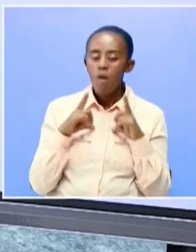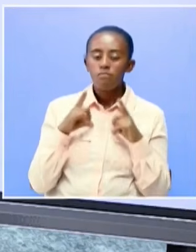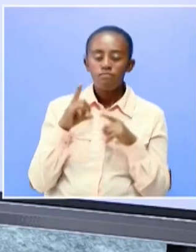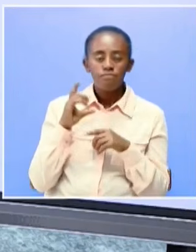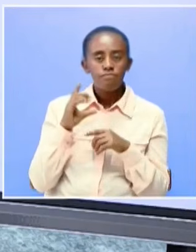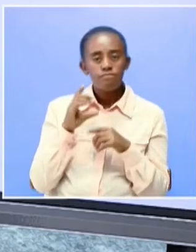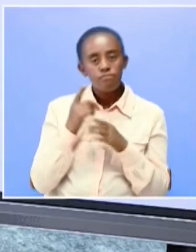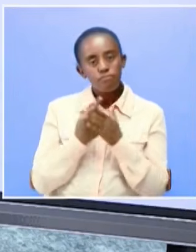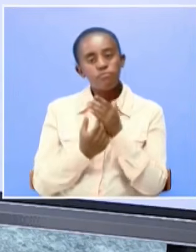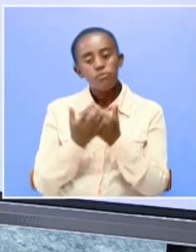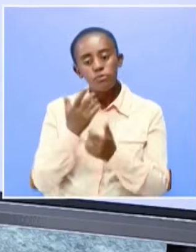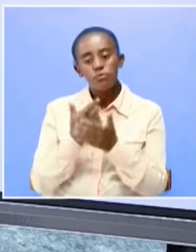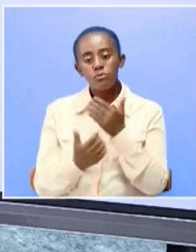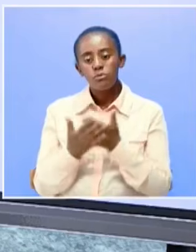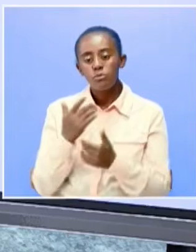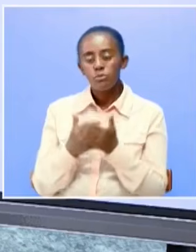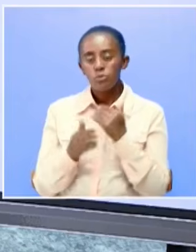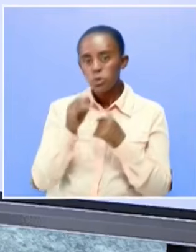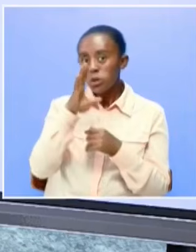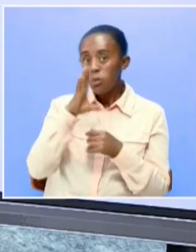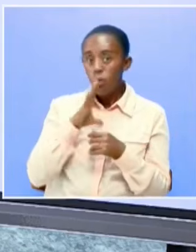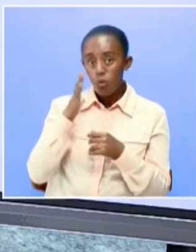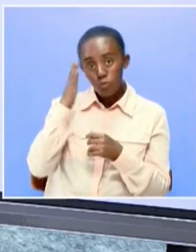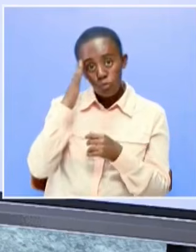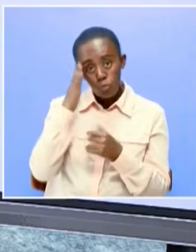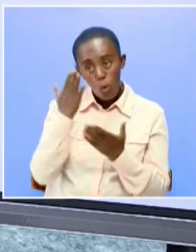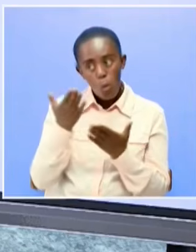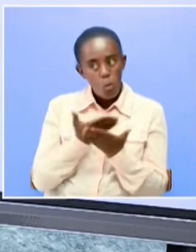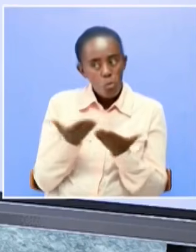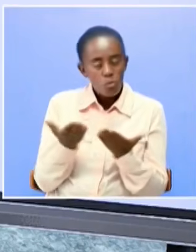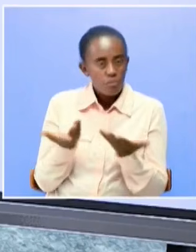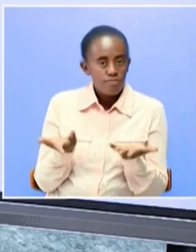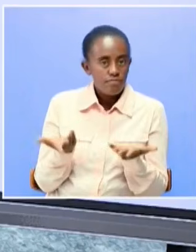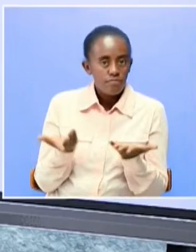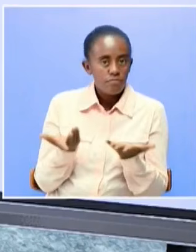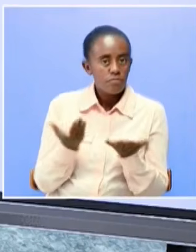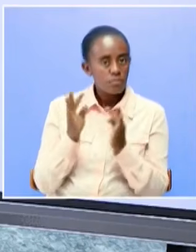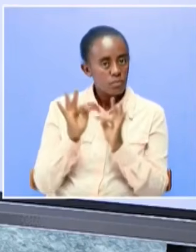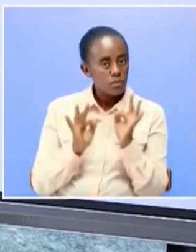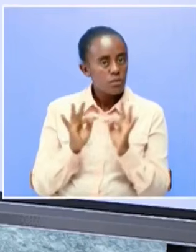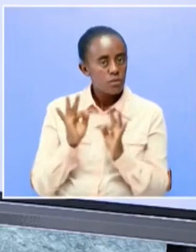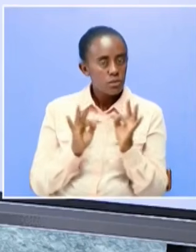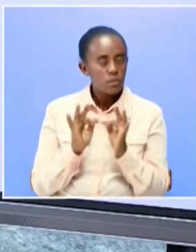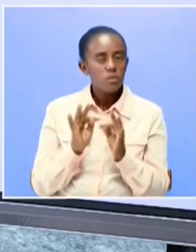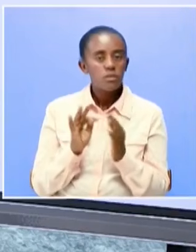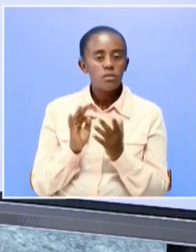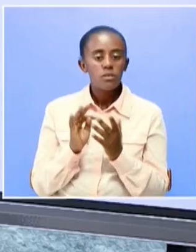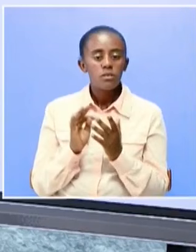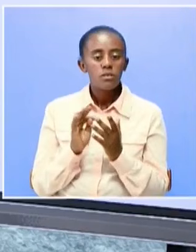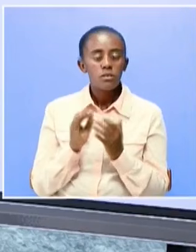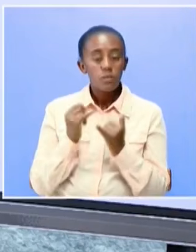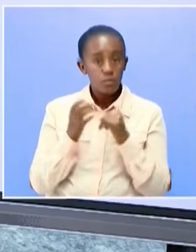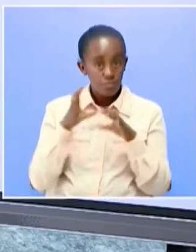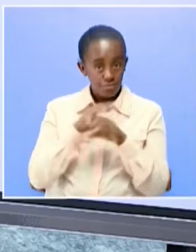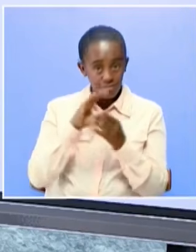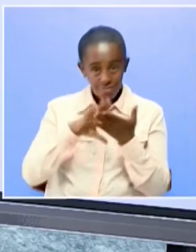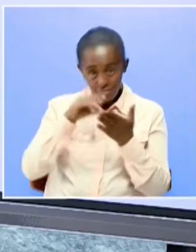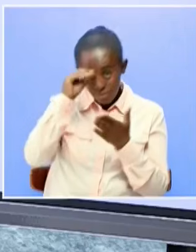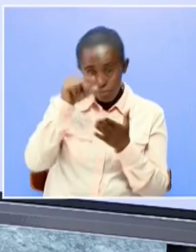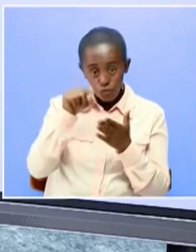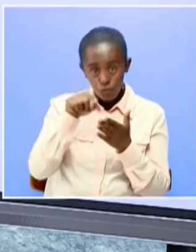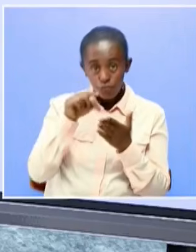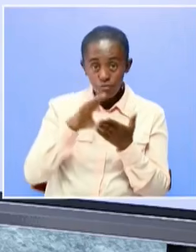Okay? Someone that you know well. And also at the end of the